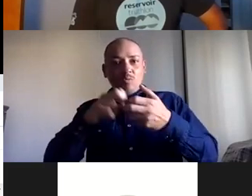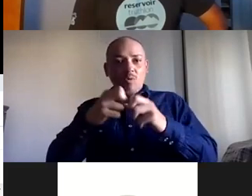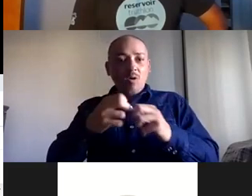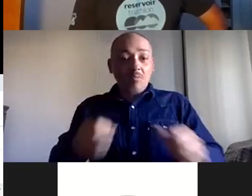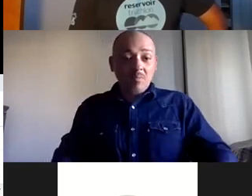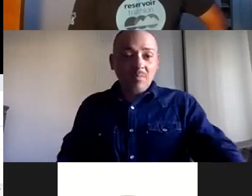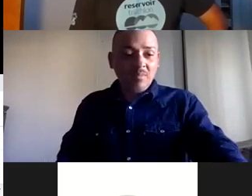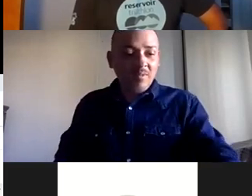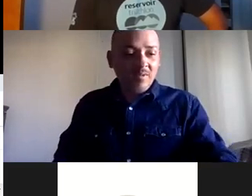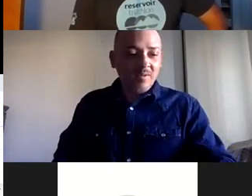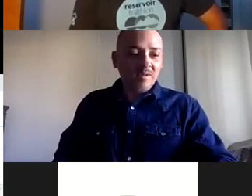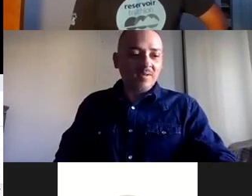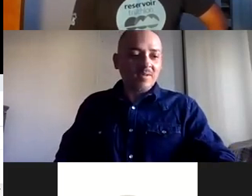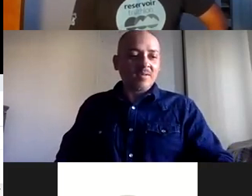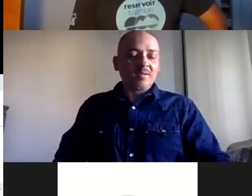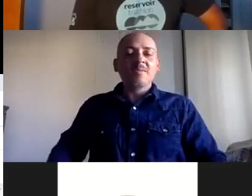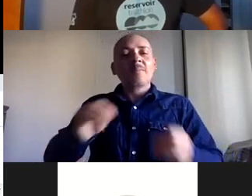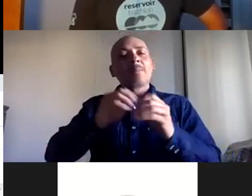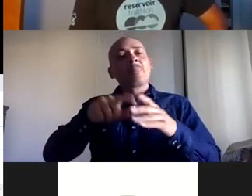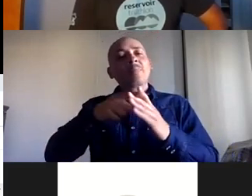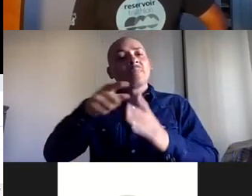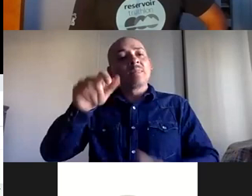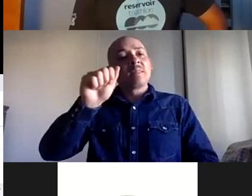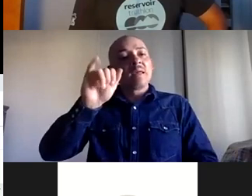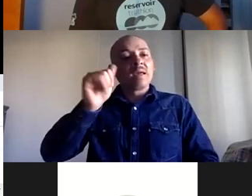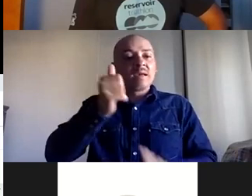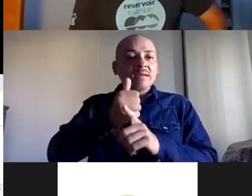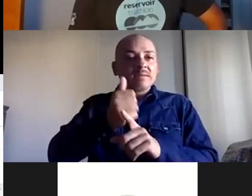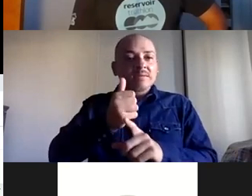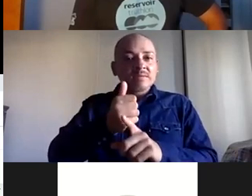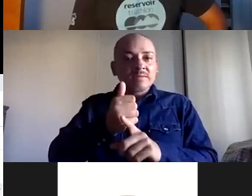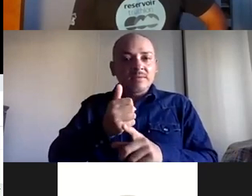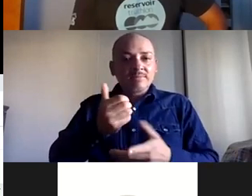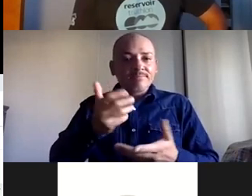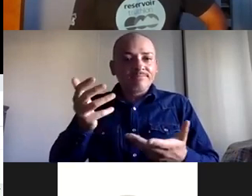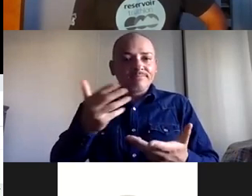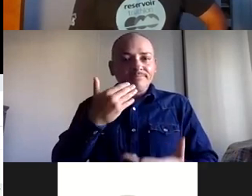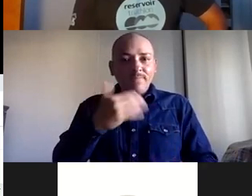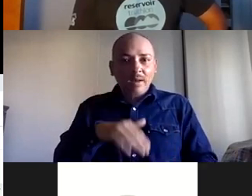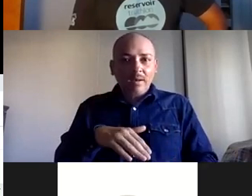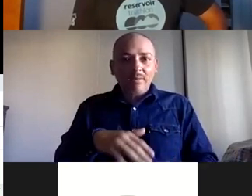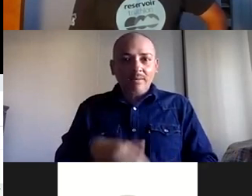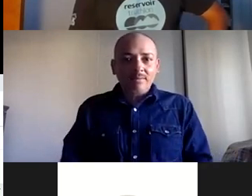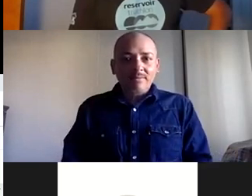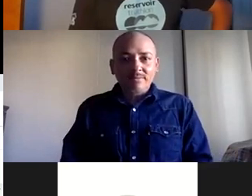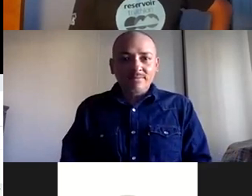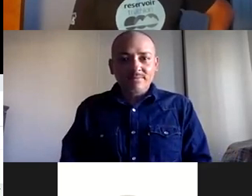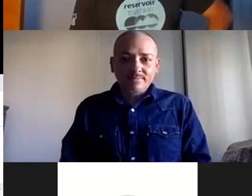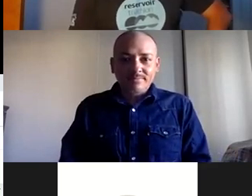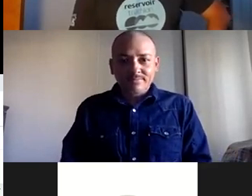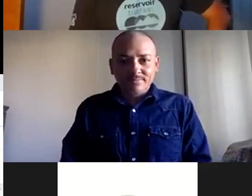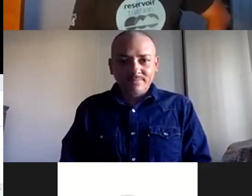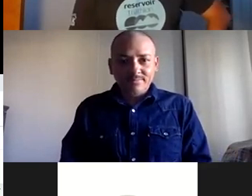beginning, our AI is kind of bad, as an understatement